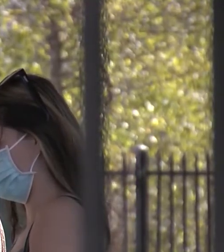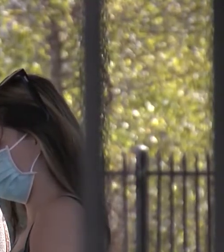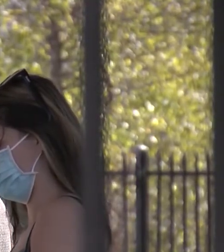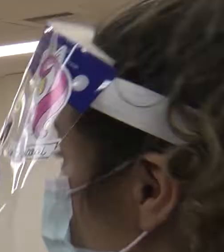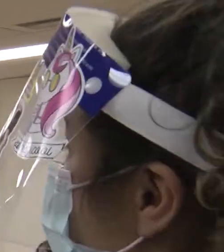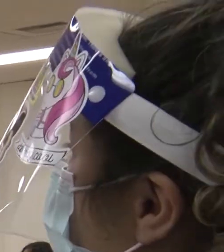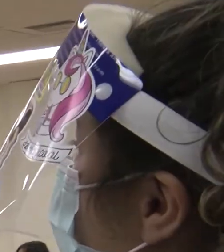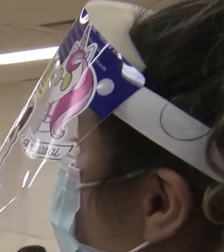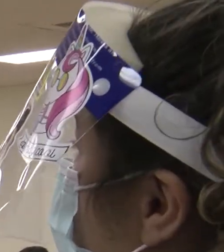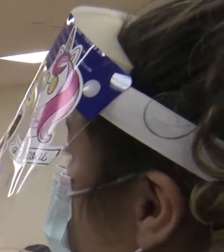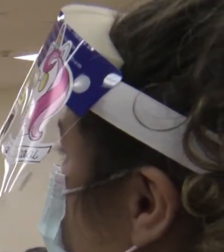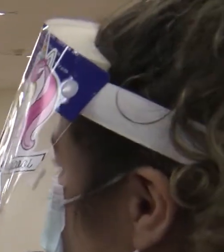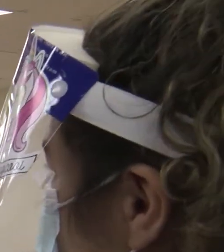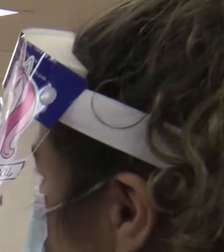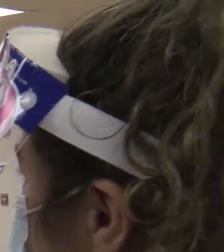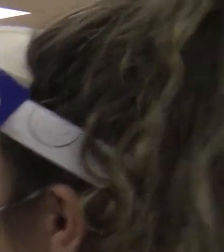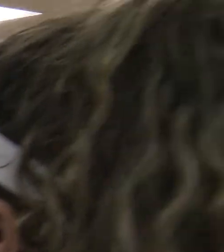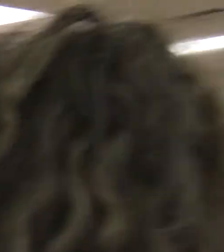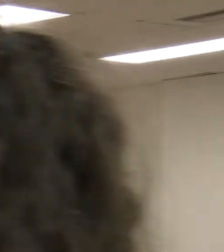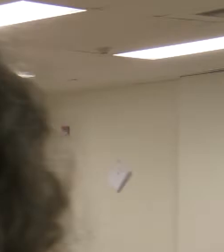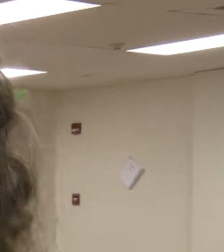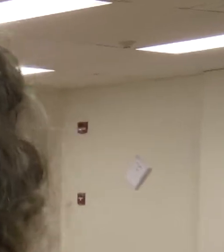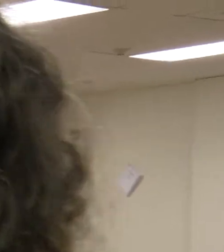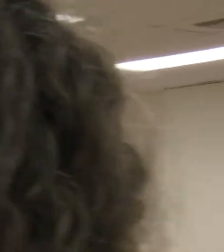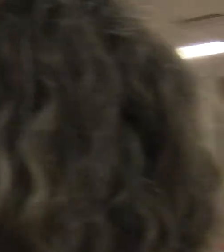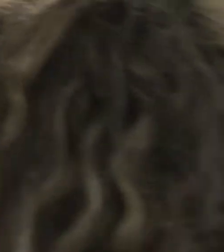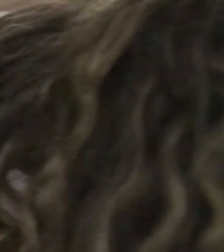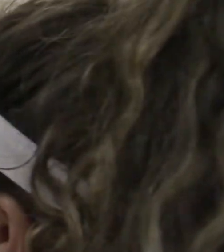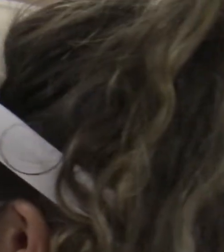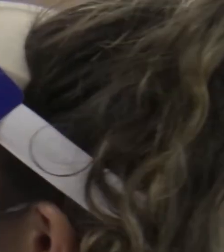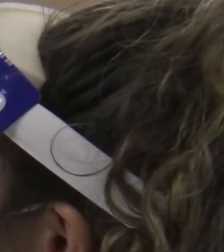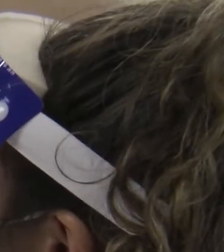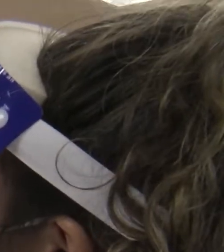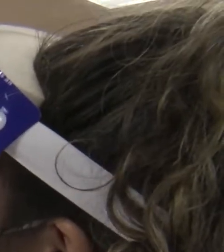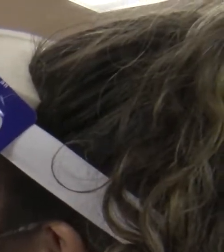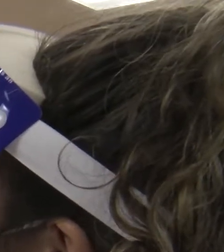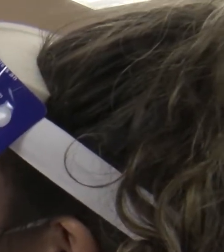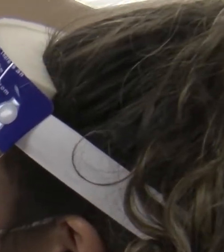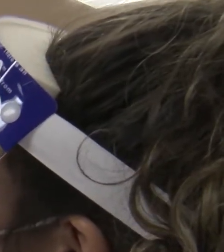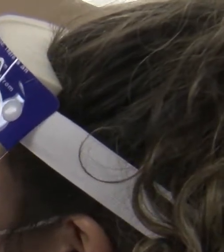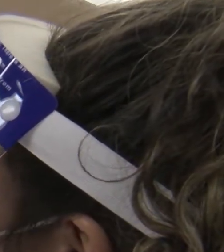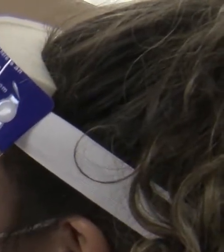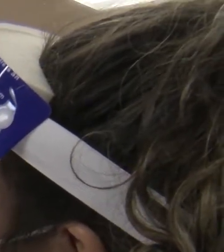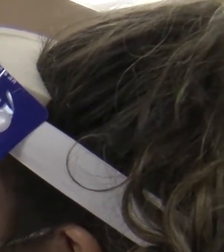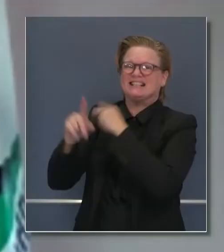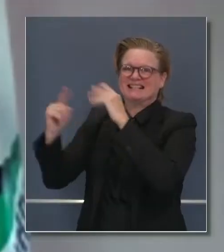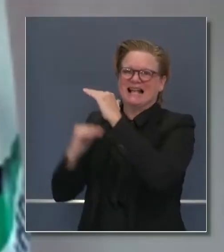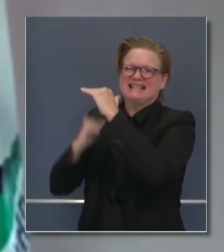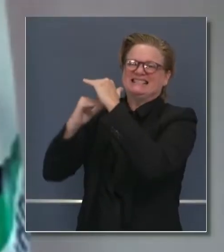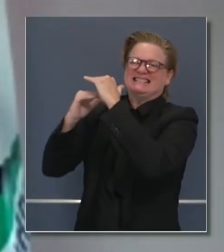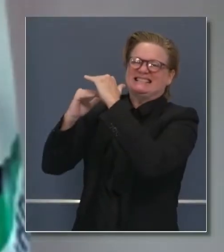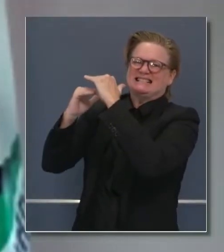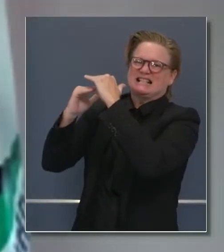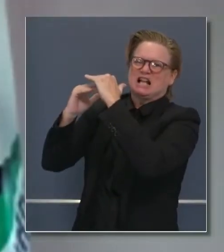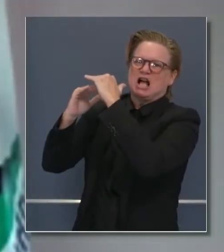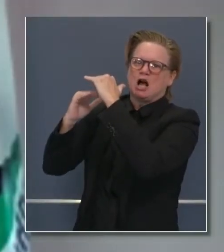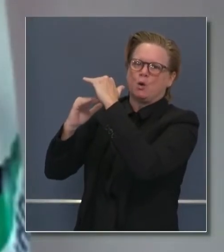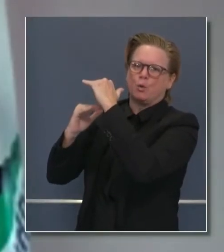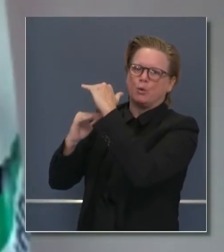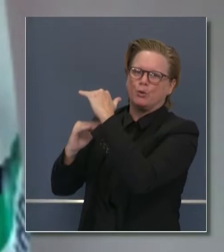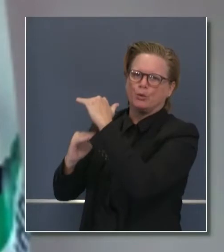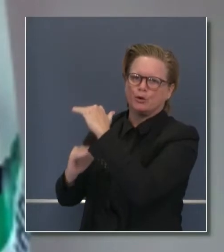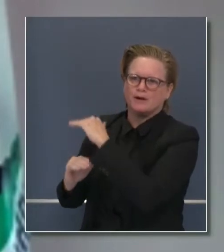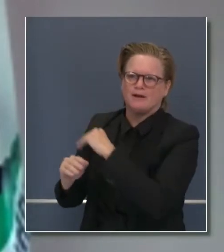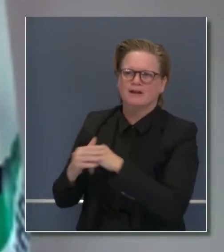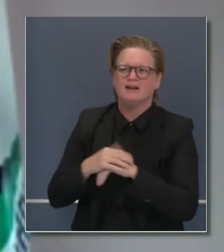current transmission rates and ICU projections for the next month. We know that by seeing that transmission